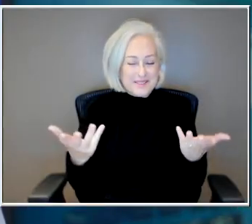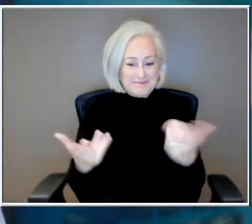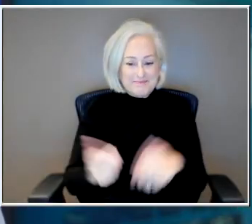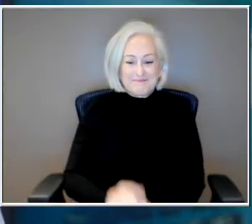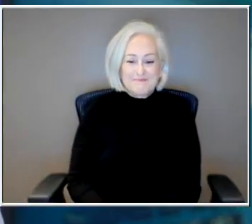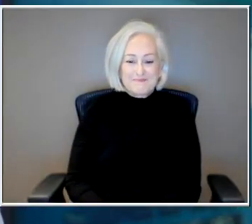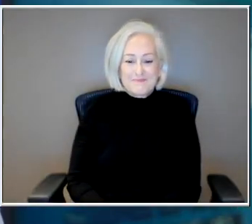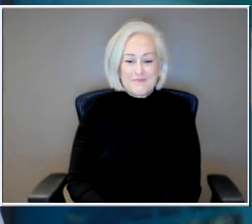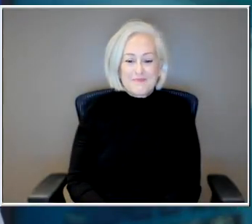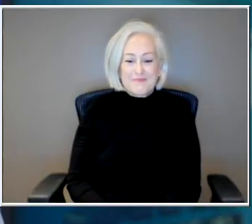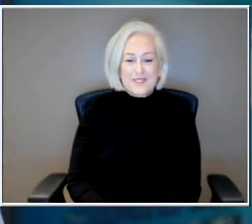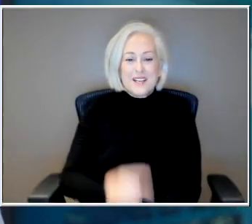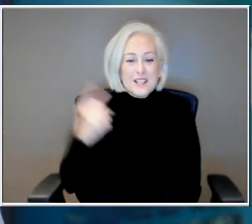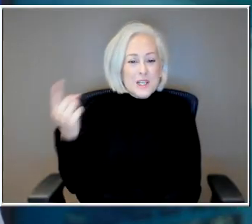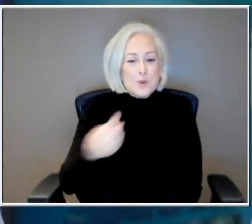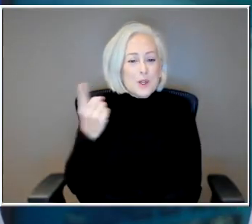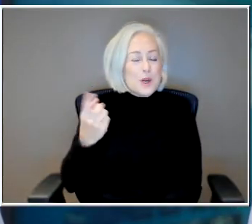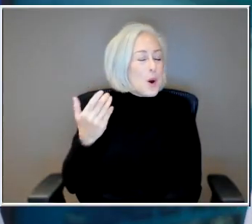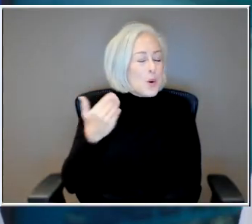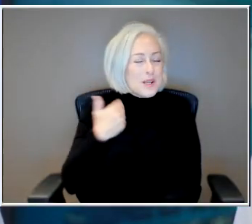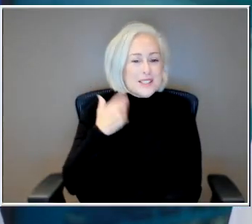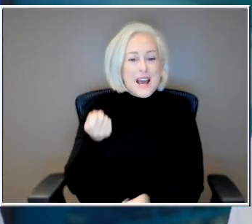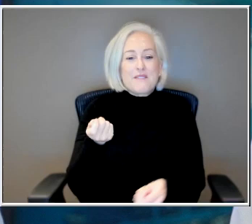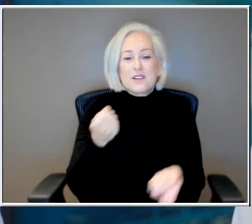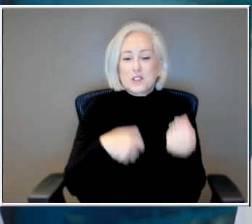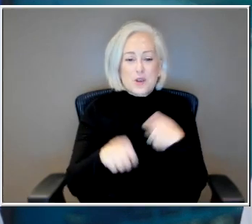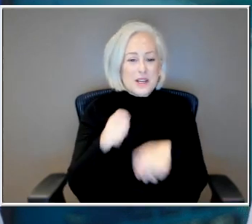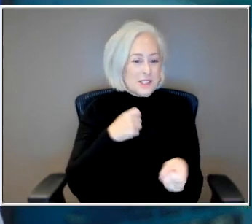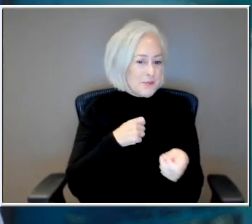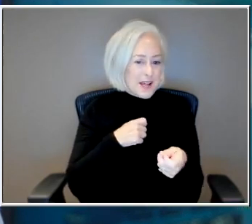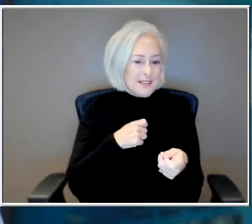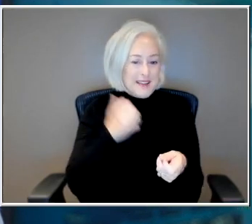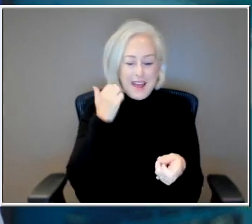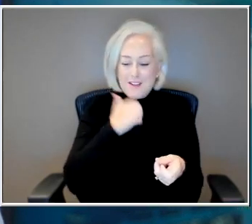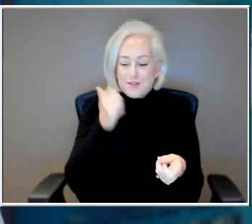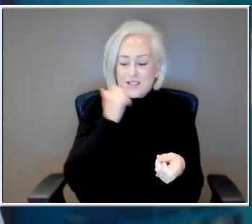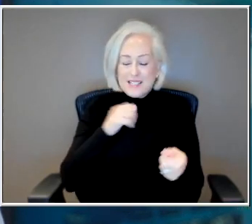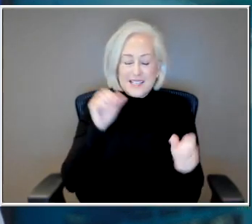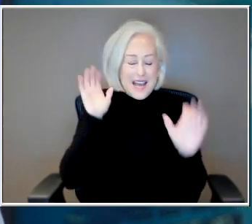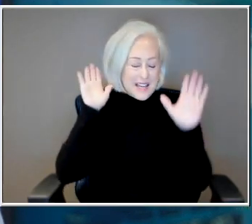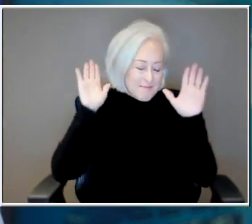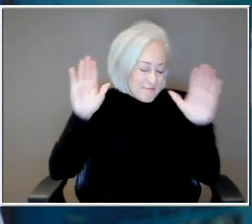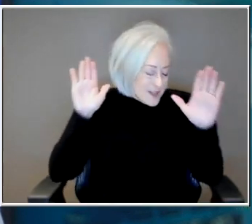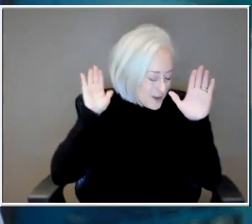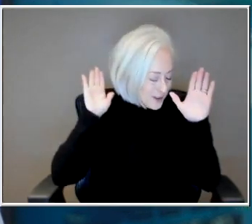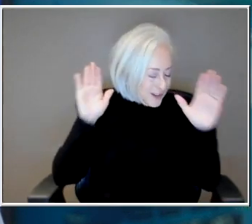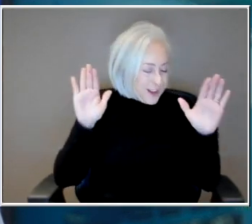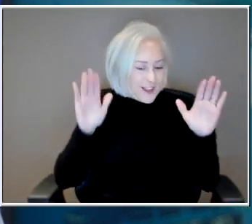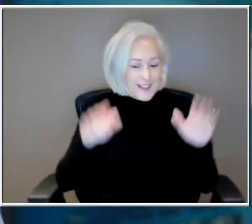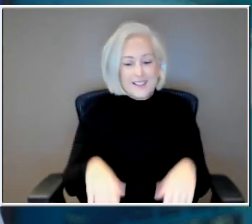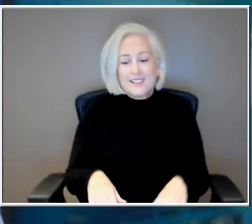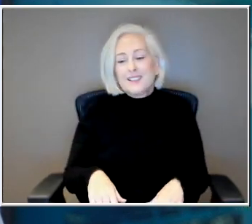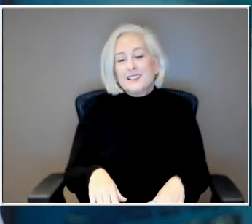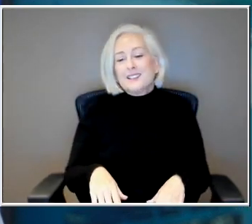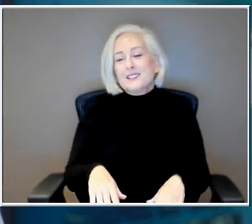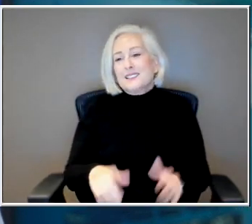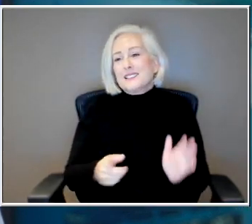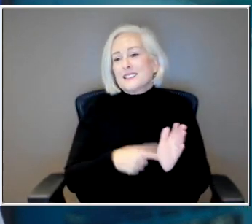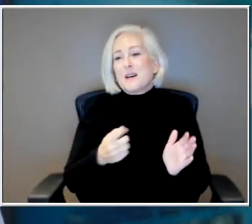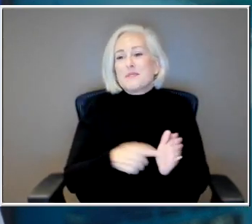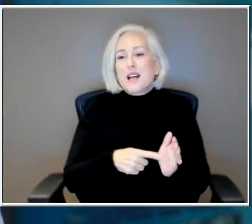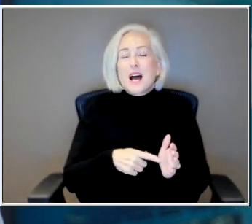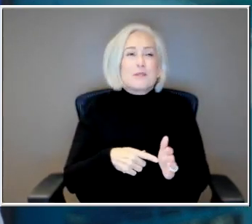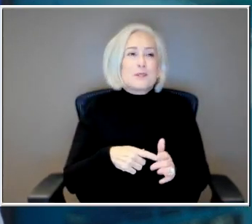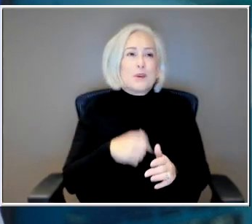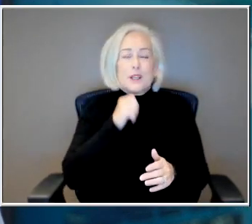always talk about transplant. It's the everyday miracle, and it's pretty incredible. I know that we kind of take it for granted sometimes when we see an organ